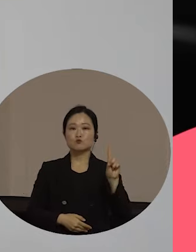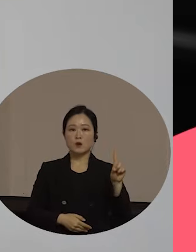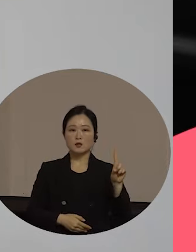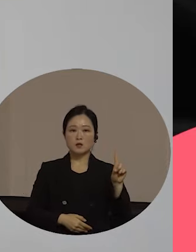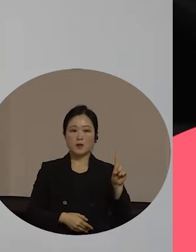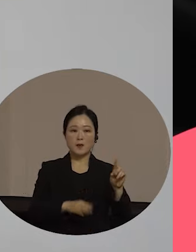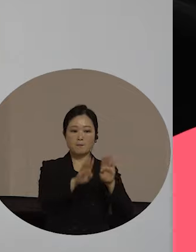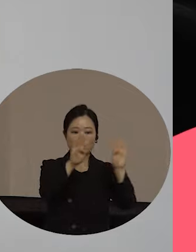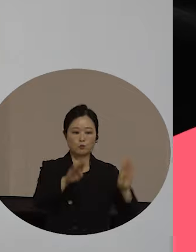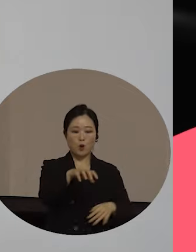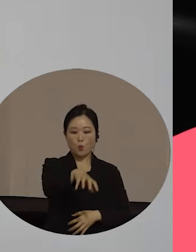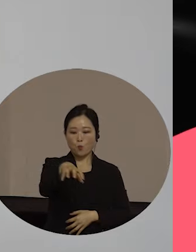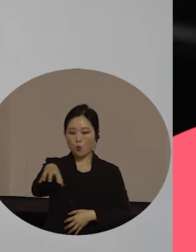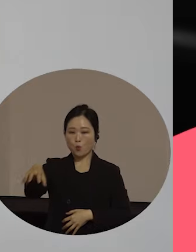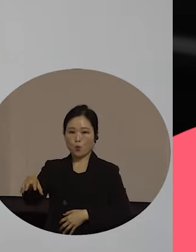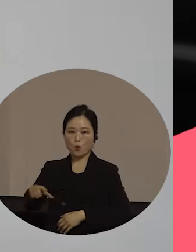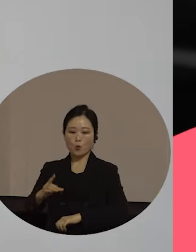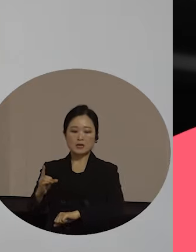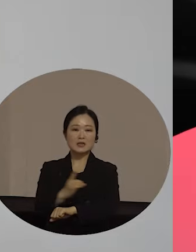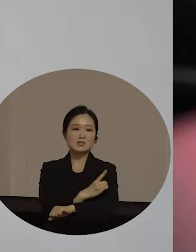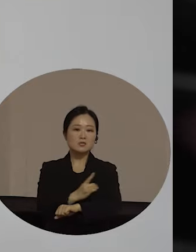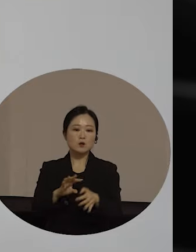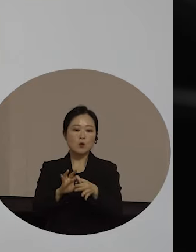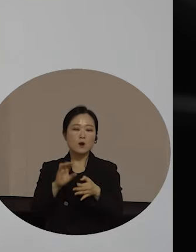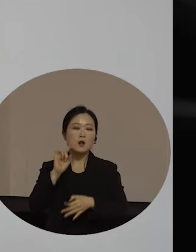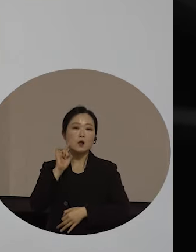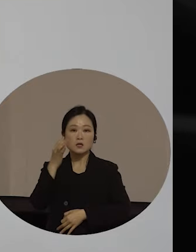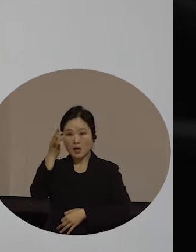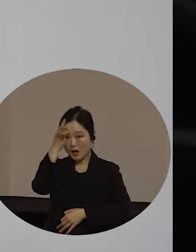interactive lessons with multicultural perspectives.